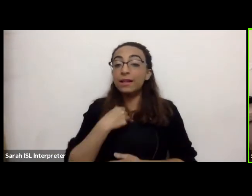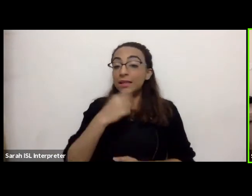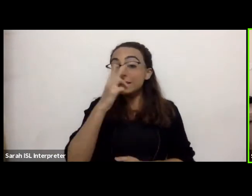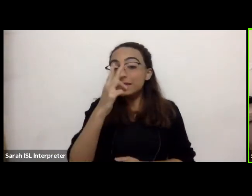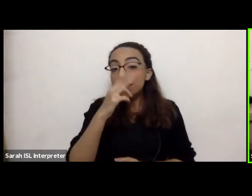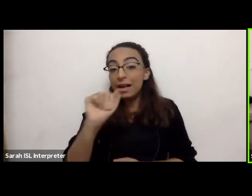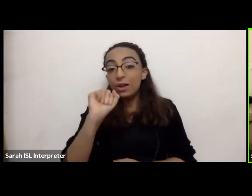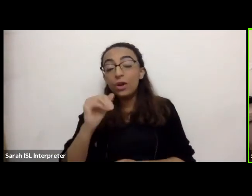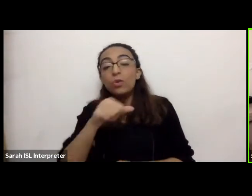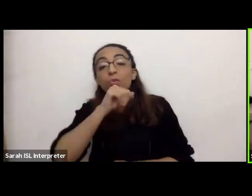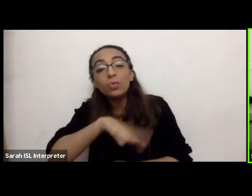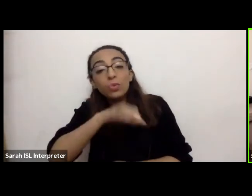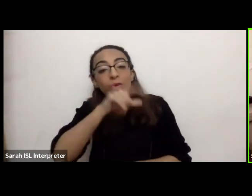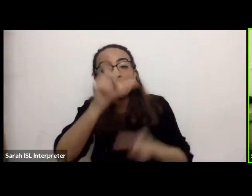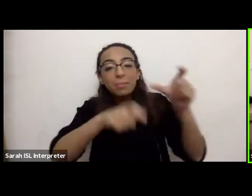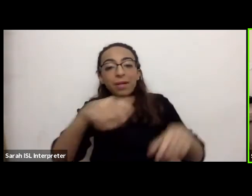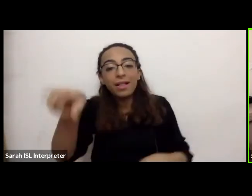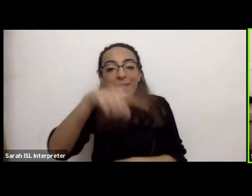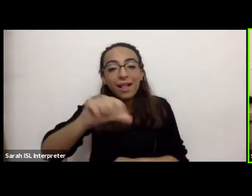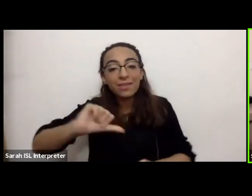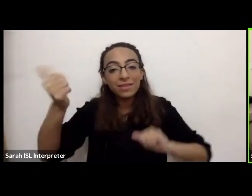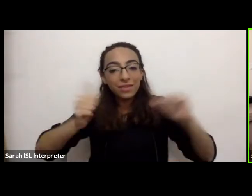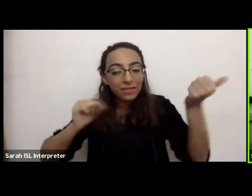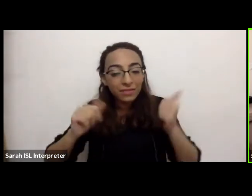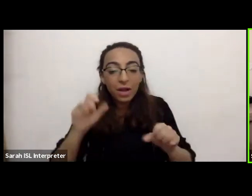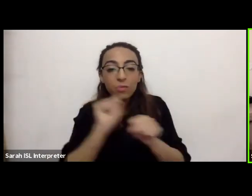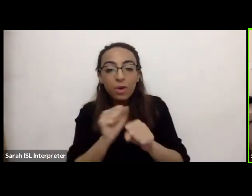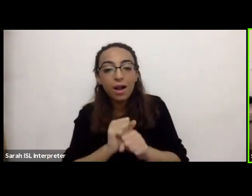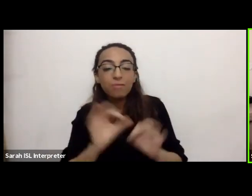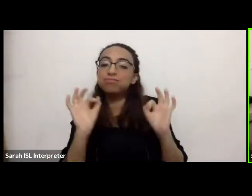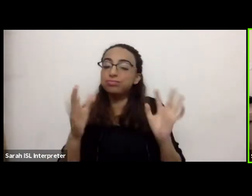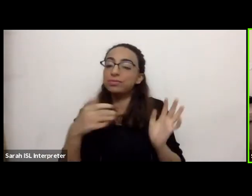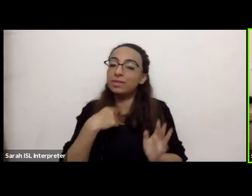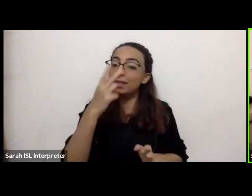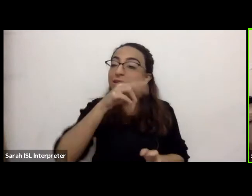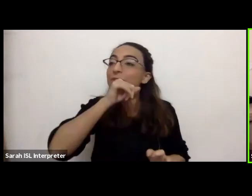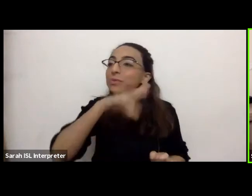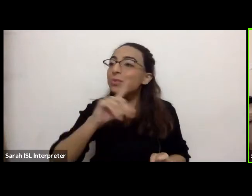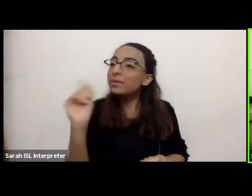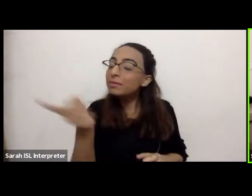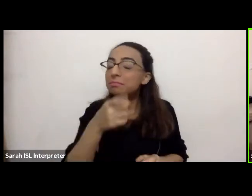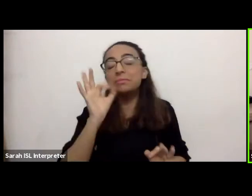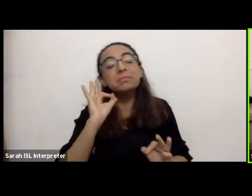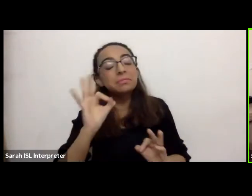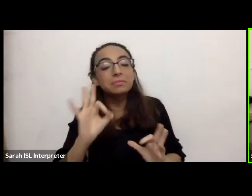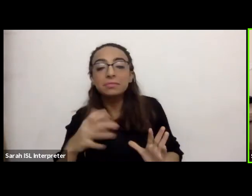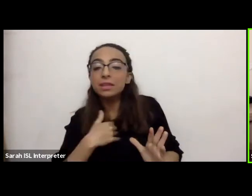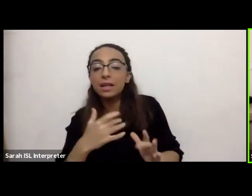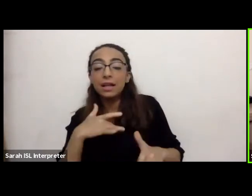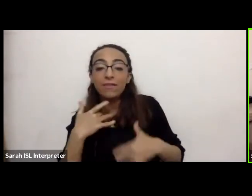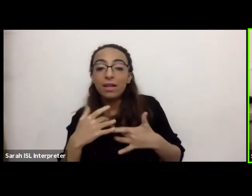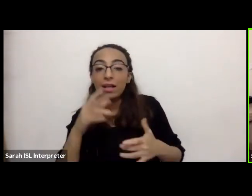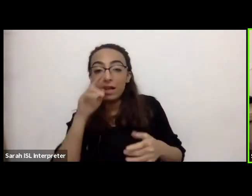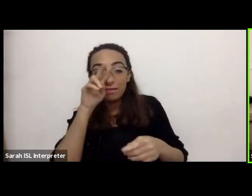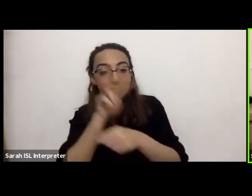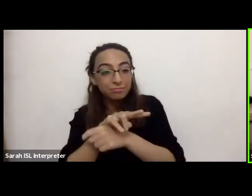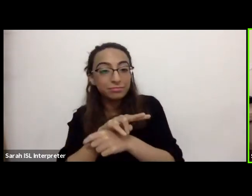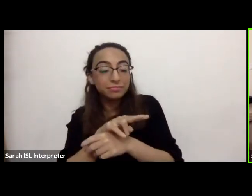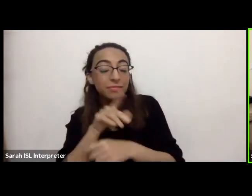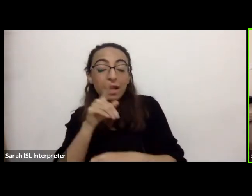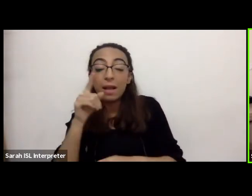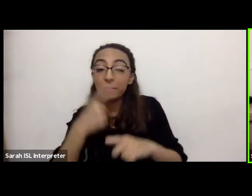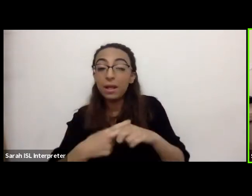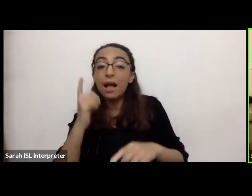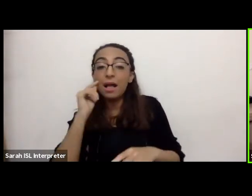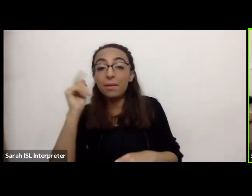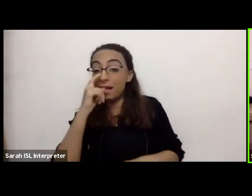there are so many young people that were engaged in this. And I think to what ma'am said, I think they will